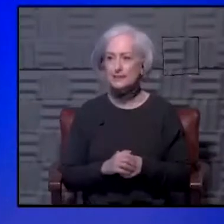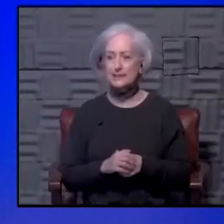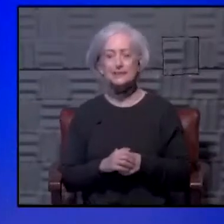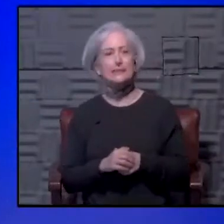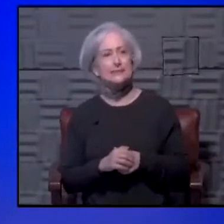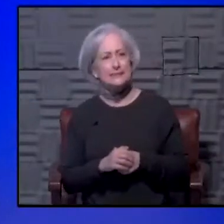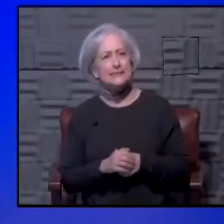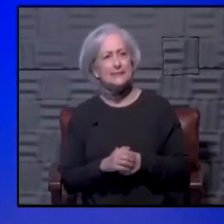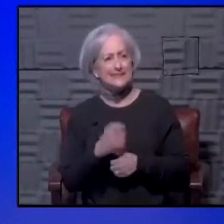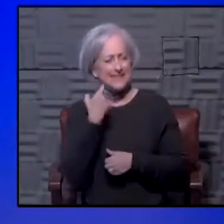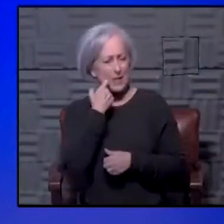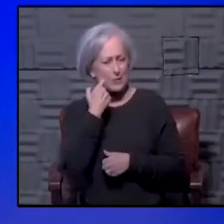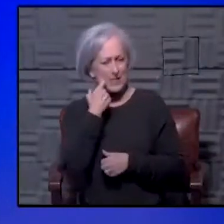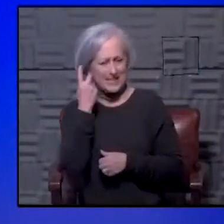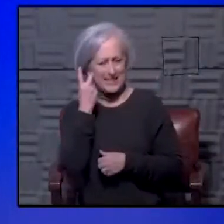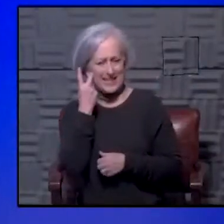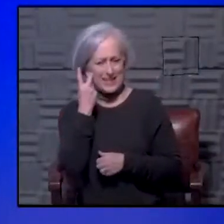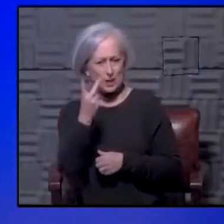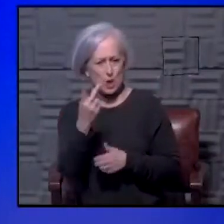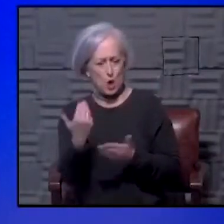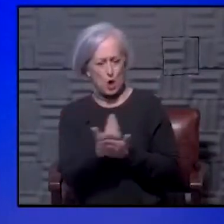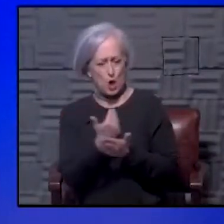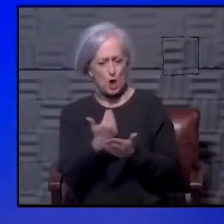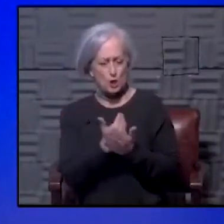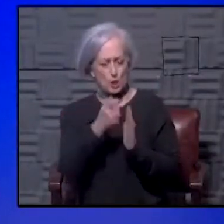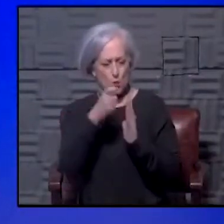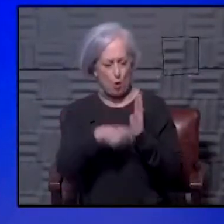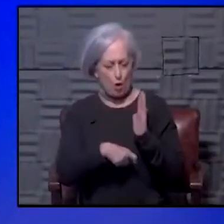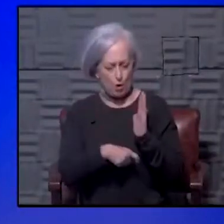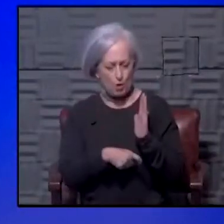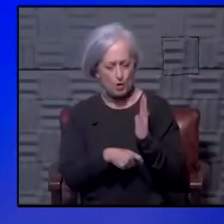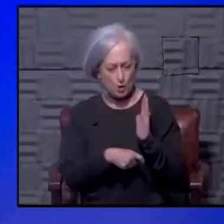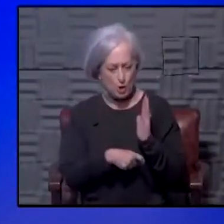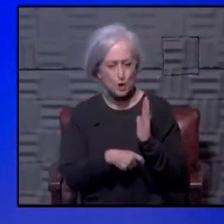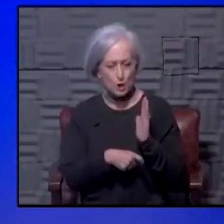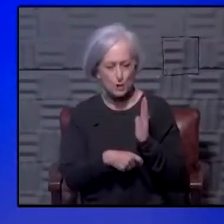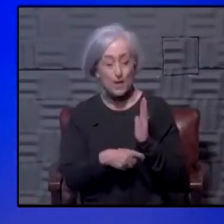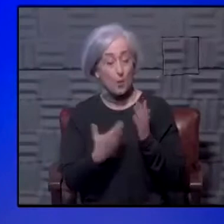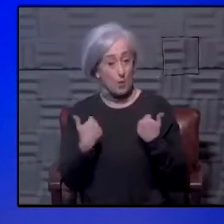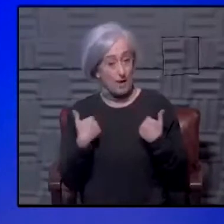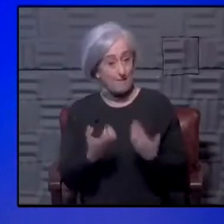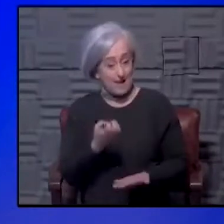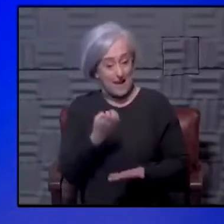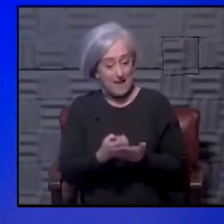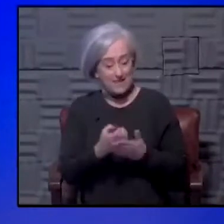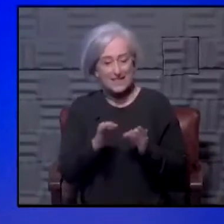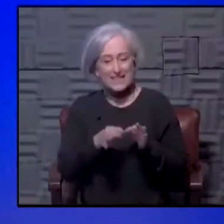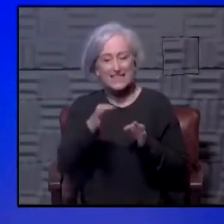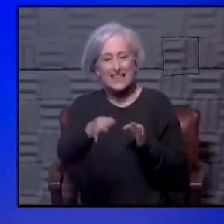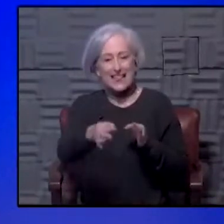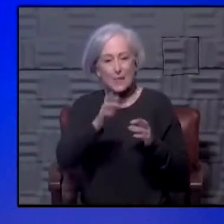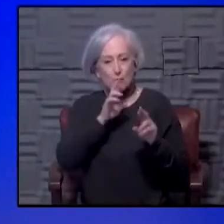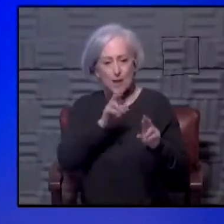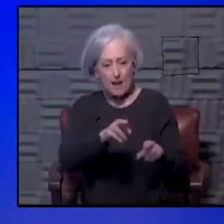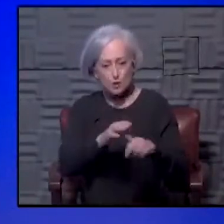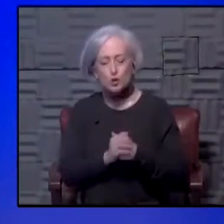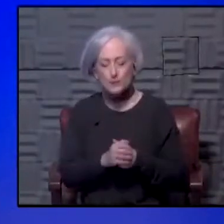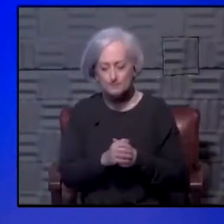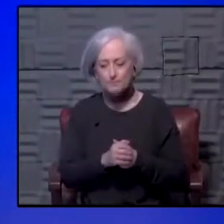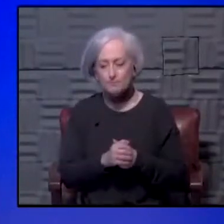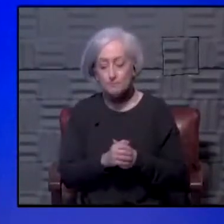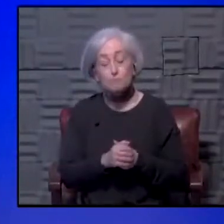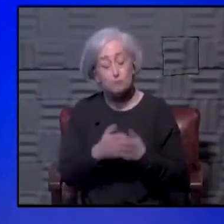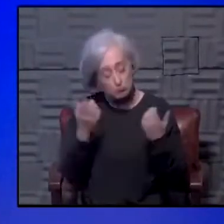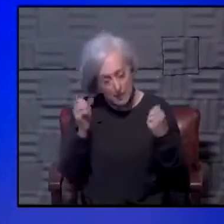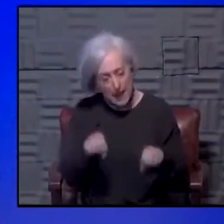just saw some new articles that there are evidence of those delayed reactions. So they do